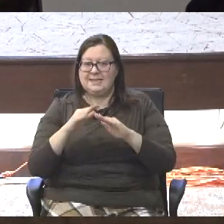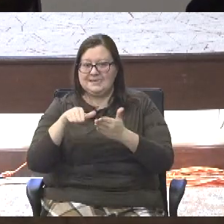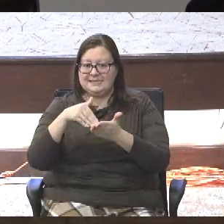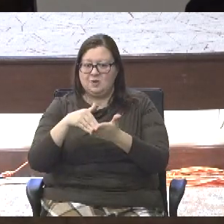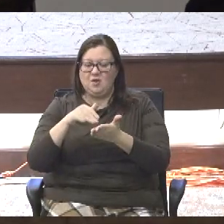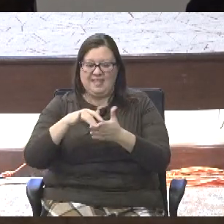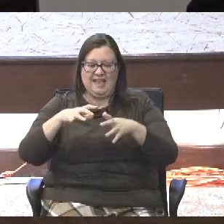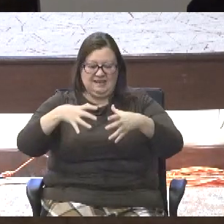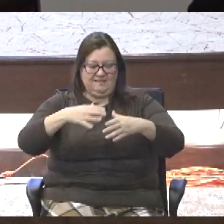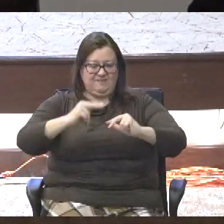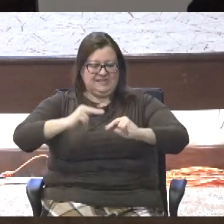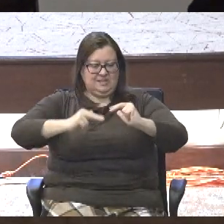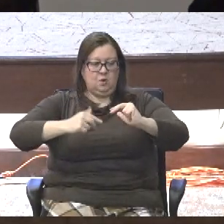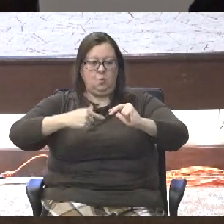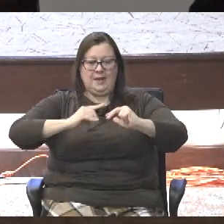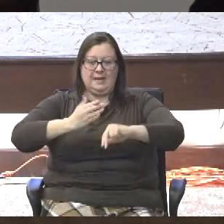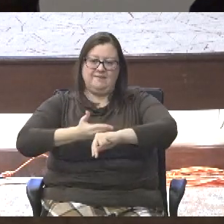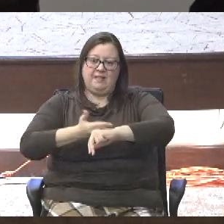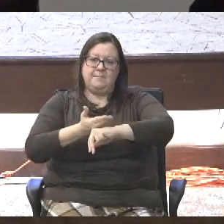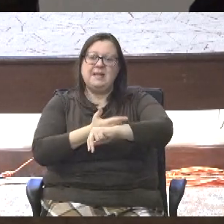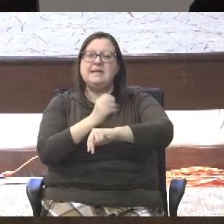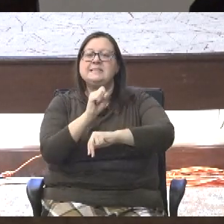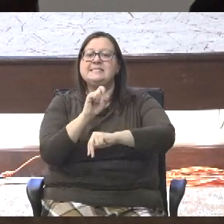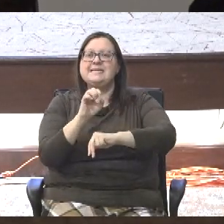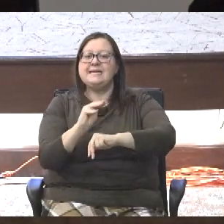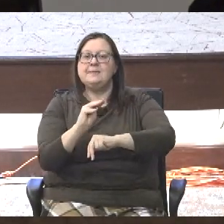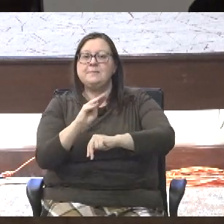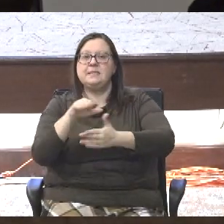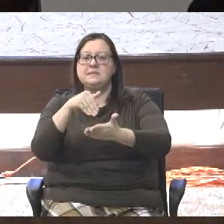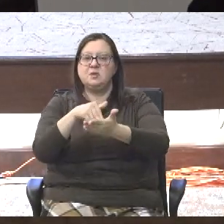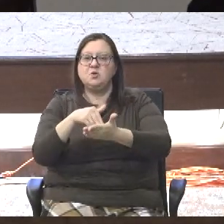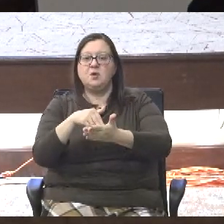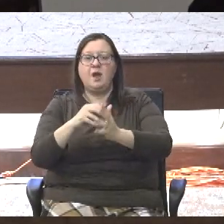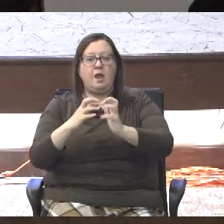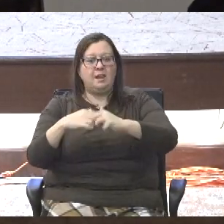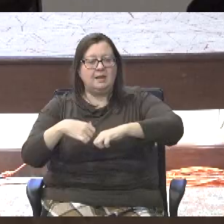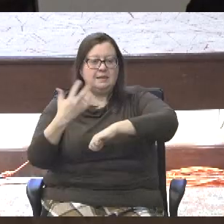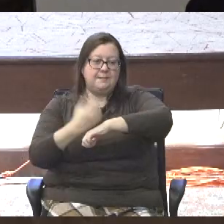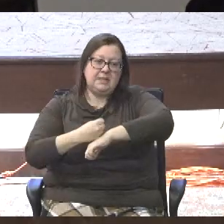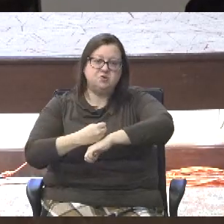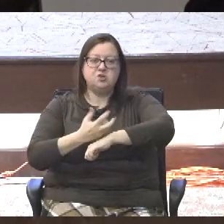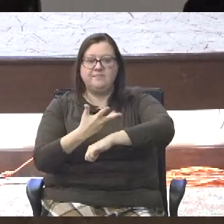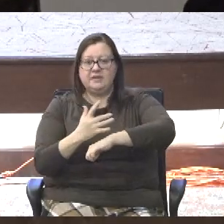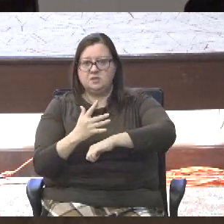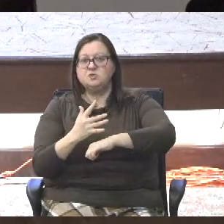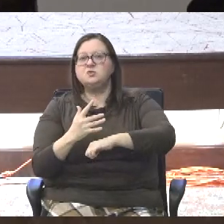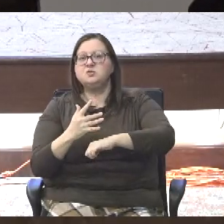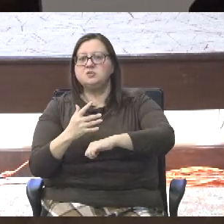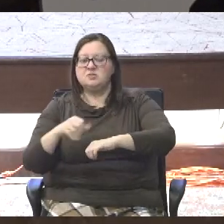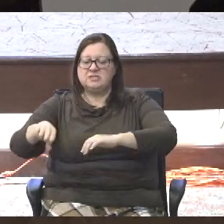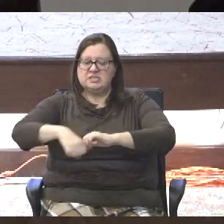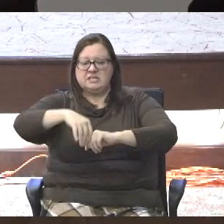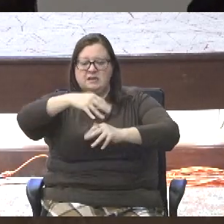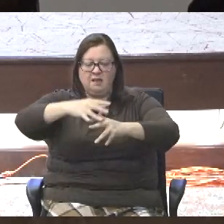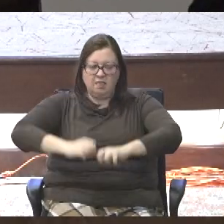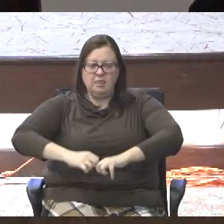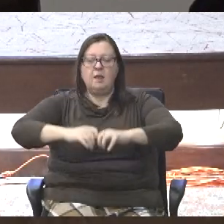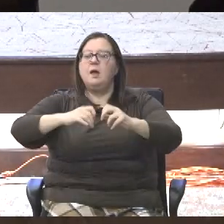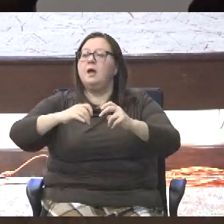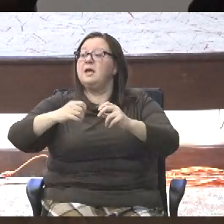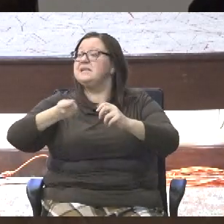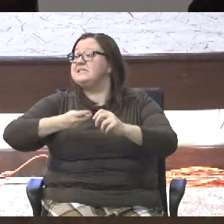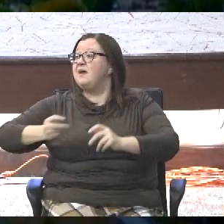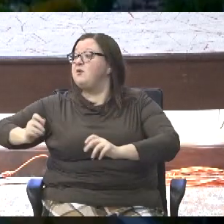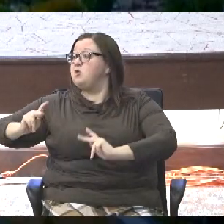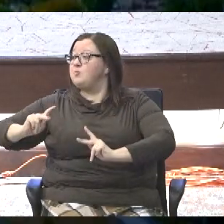facility into the Bledsoe Miller Steam Center. Demolition has begun, and real thankful for the hundreds of folks that